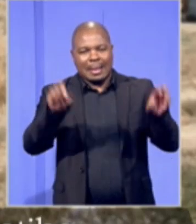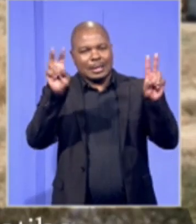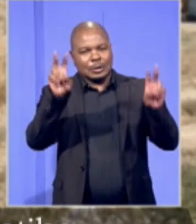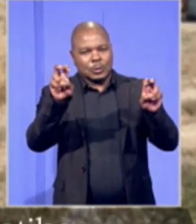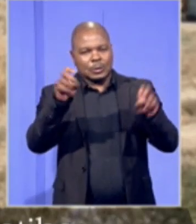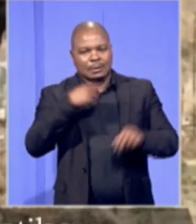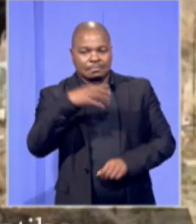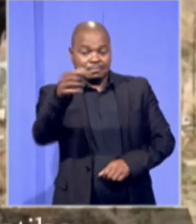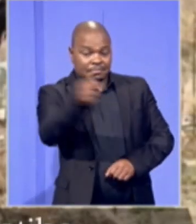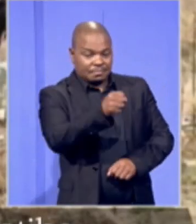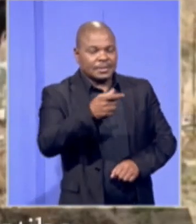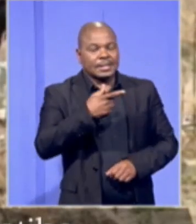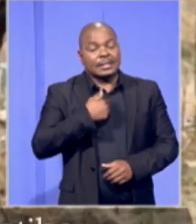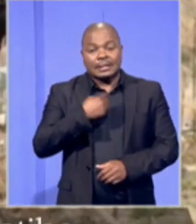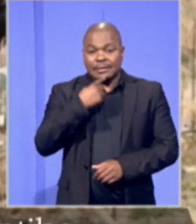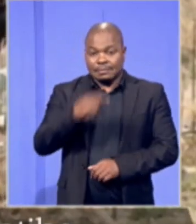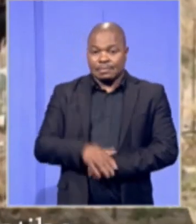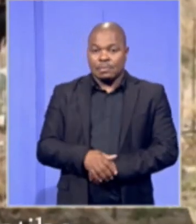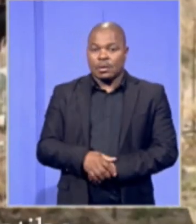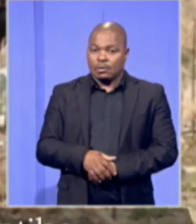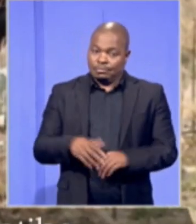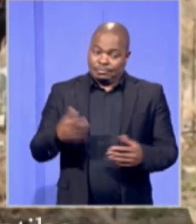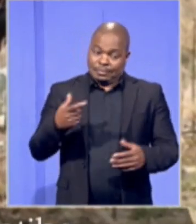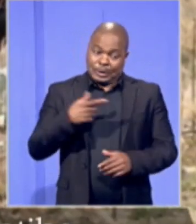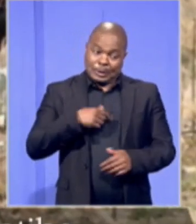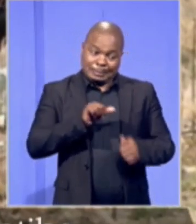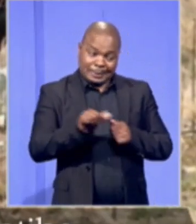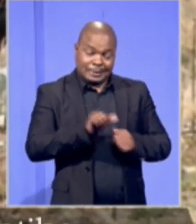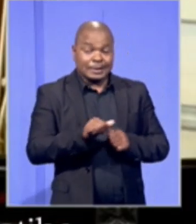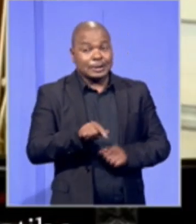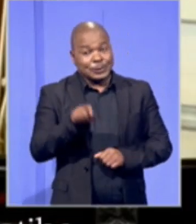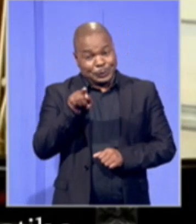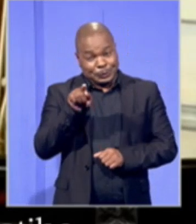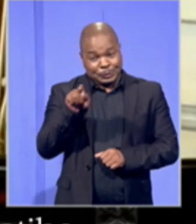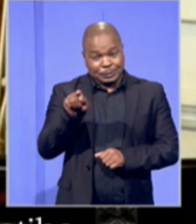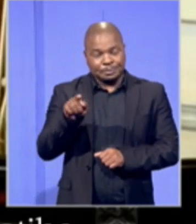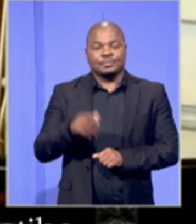basically said to him, without putting his feet to the fire, I've said,